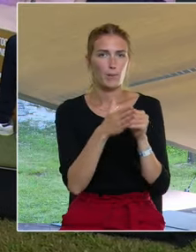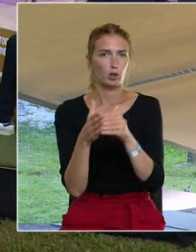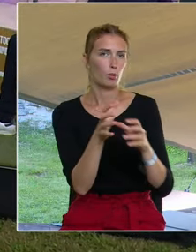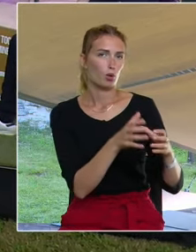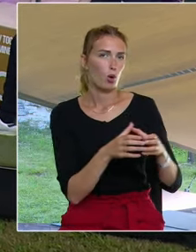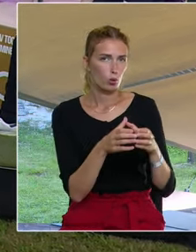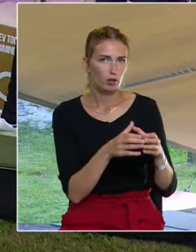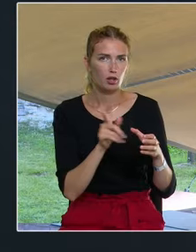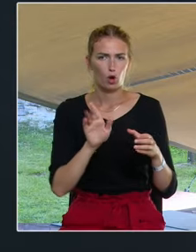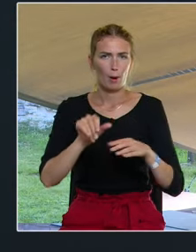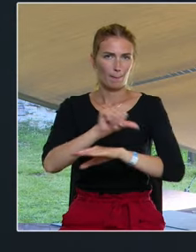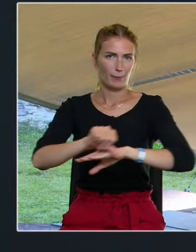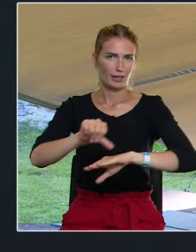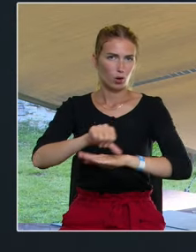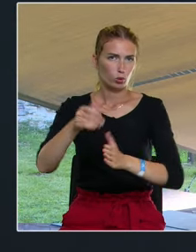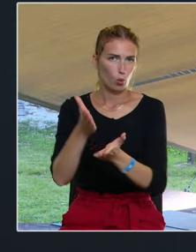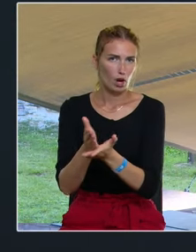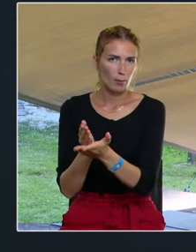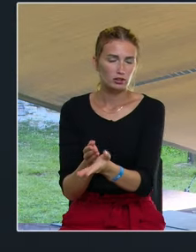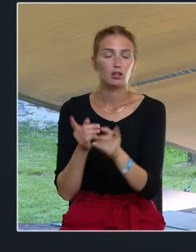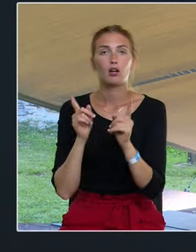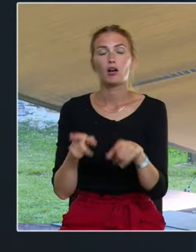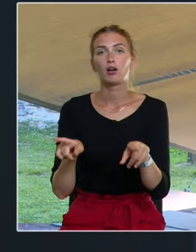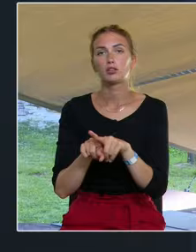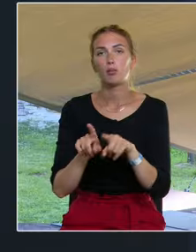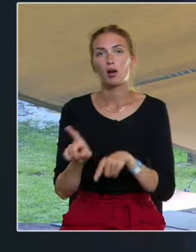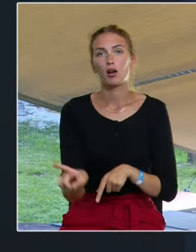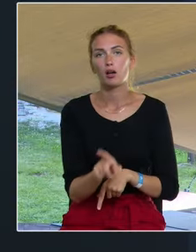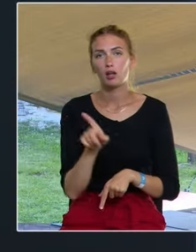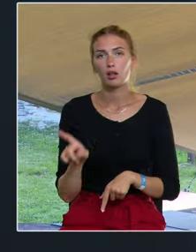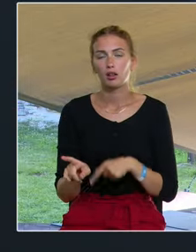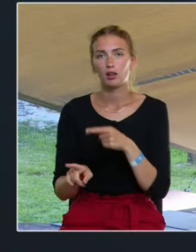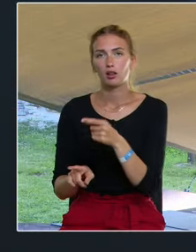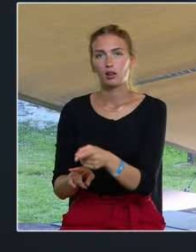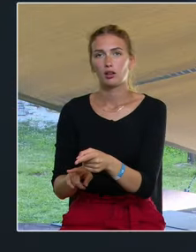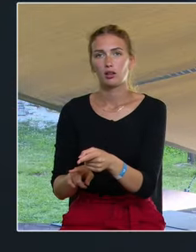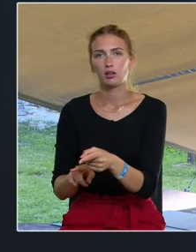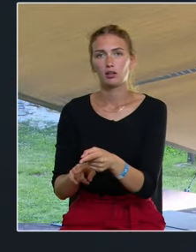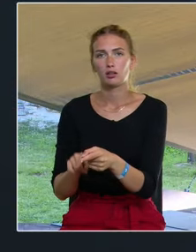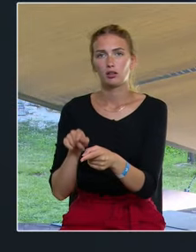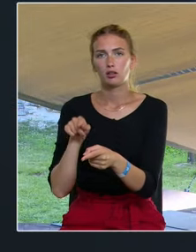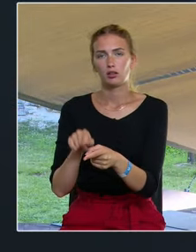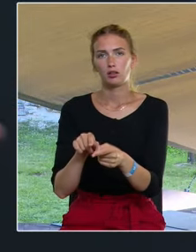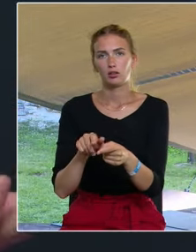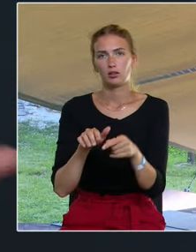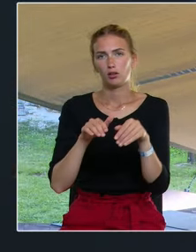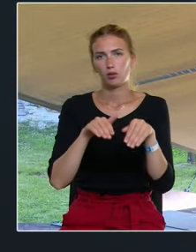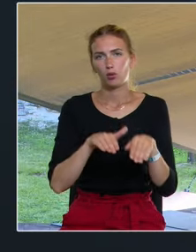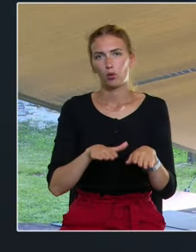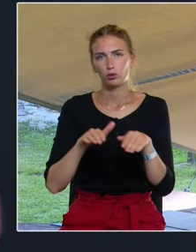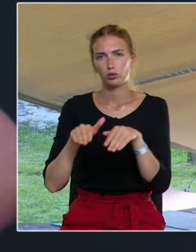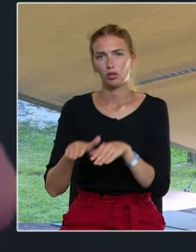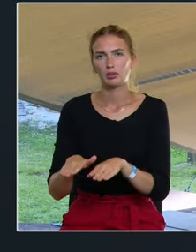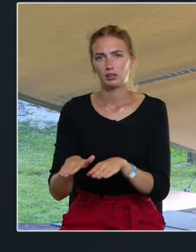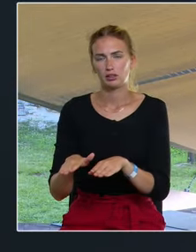has its limitations. Yeah. But at the same time, in many ways, it also frees or democratizes the way how the decision-making process in the world is